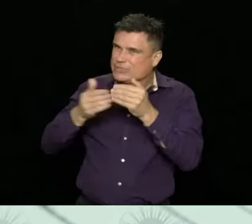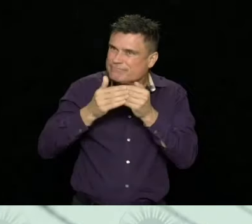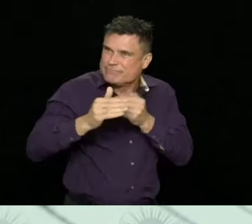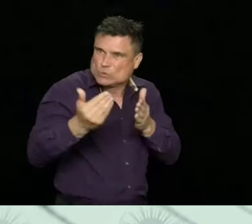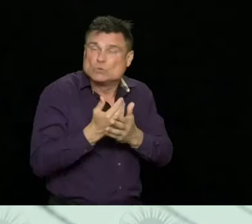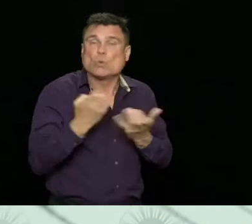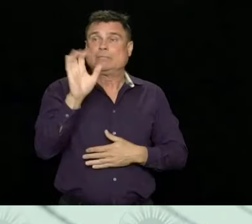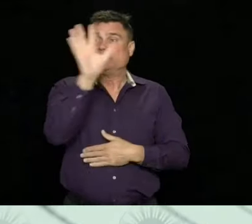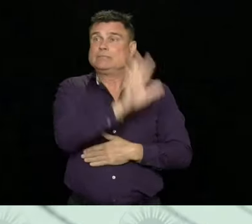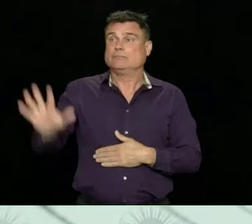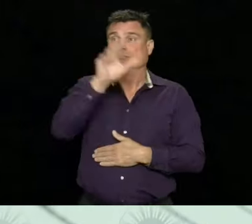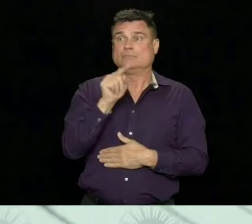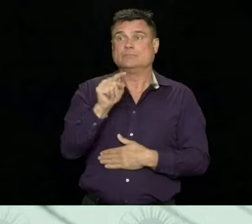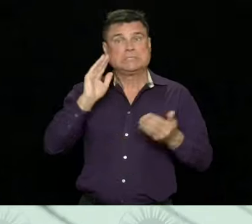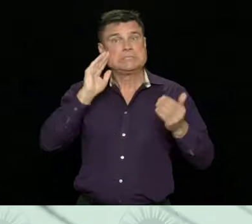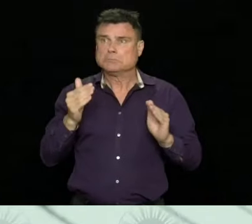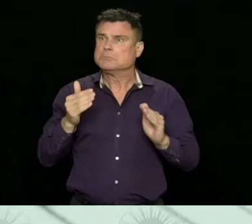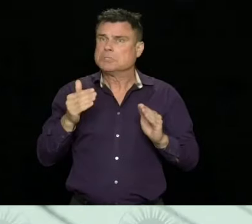strong economic position,